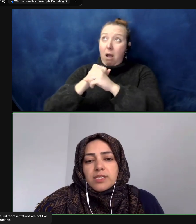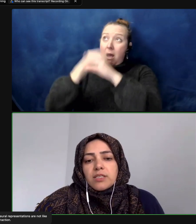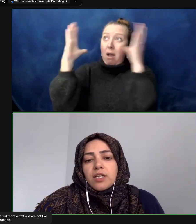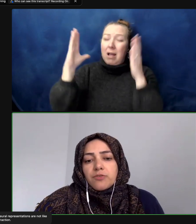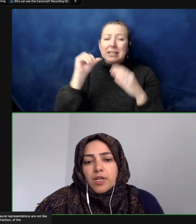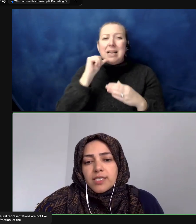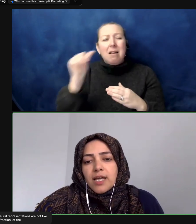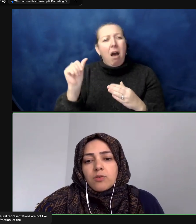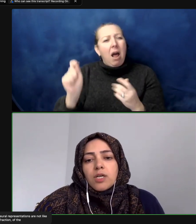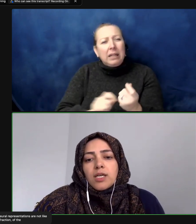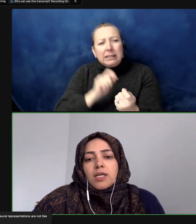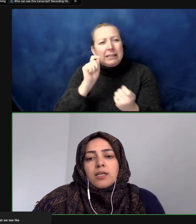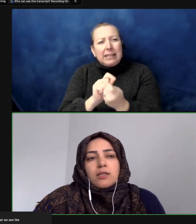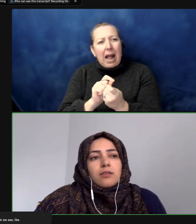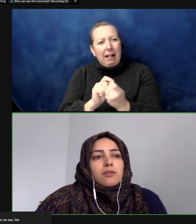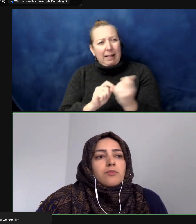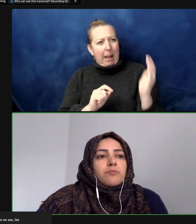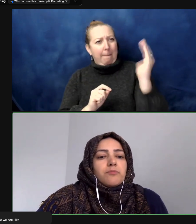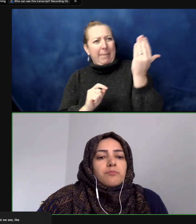what we see right now.